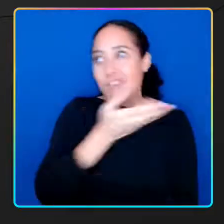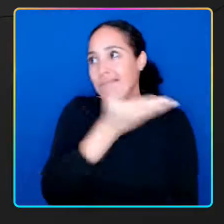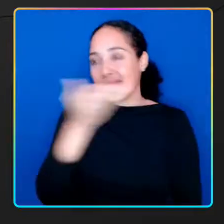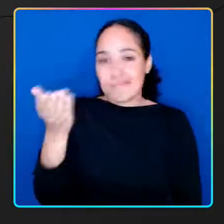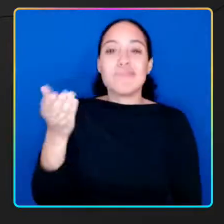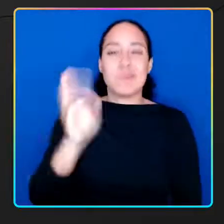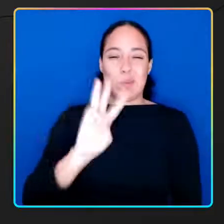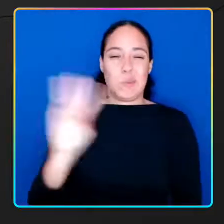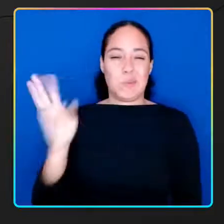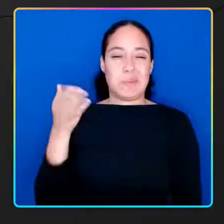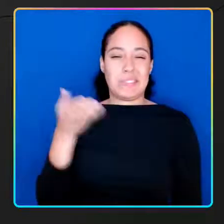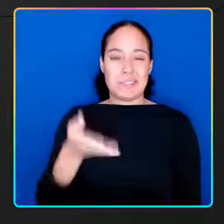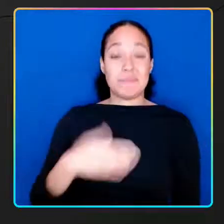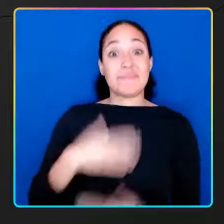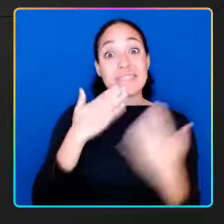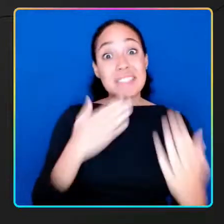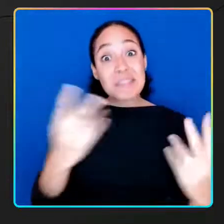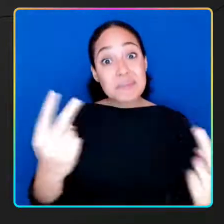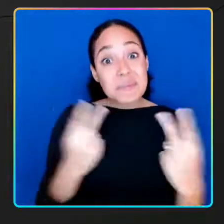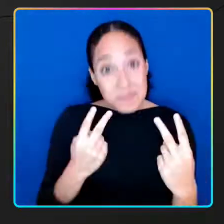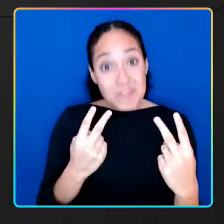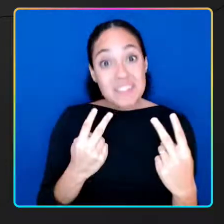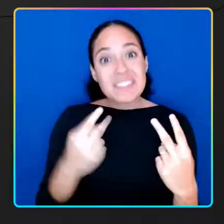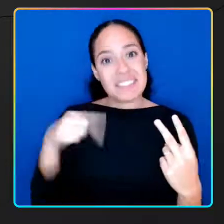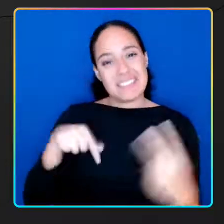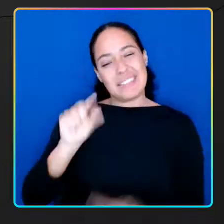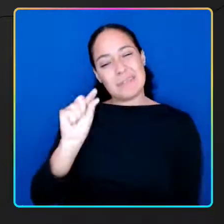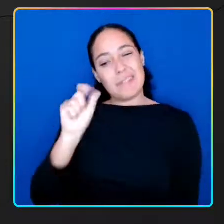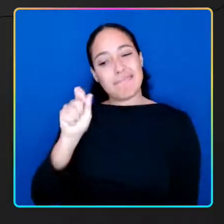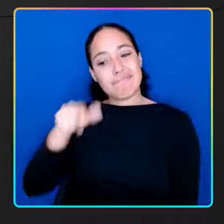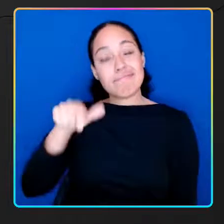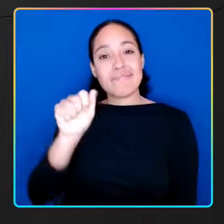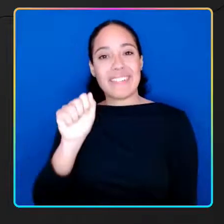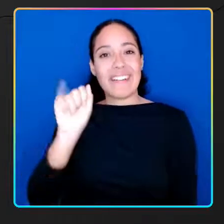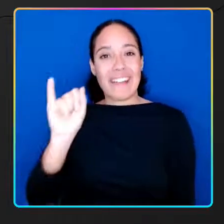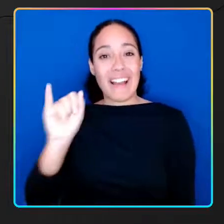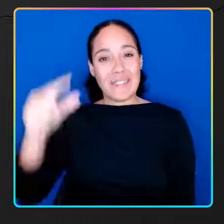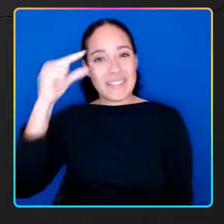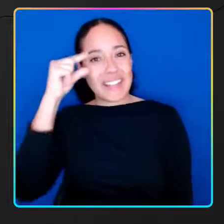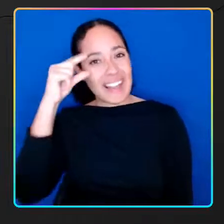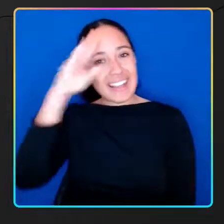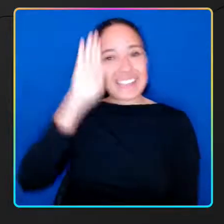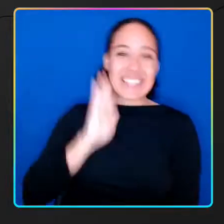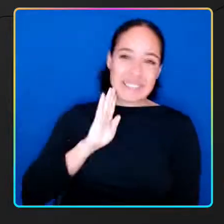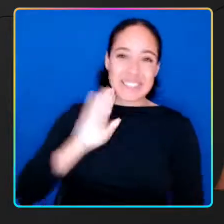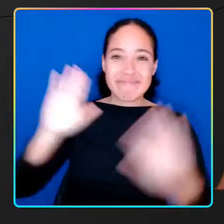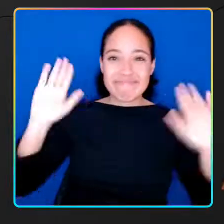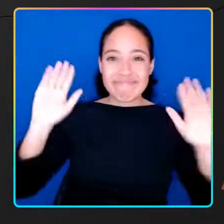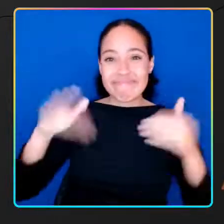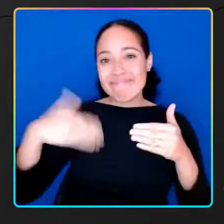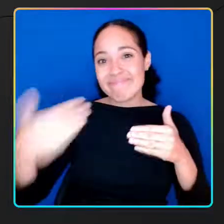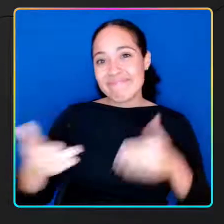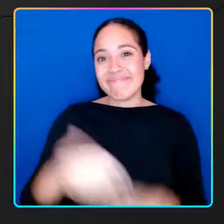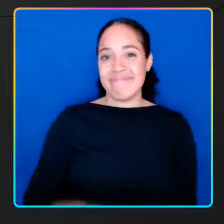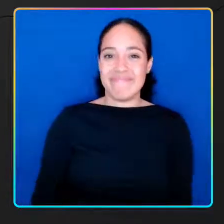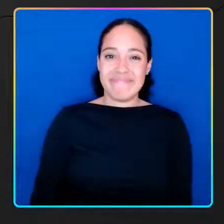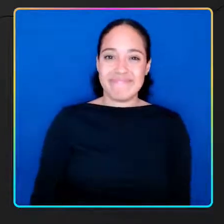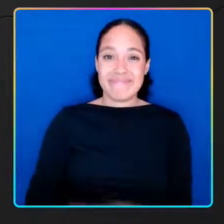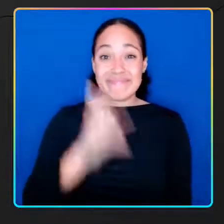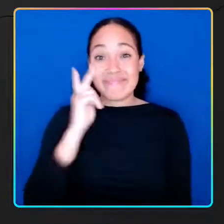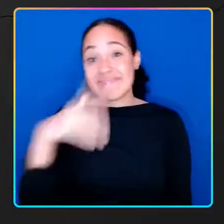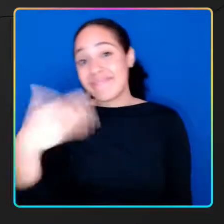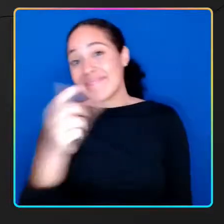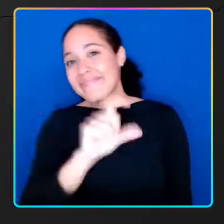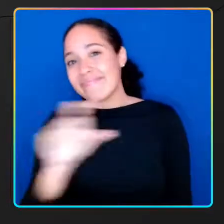say thank you so much for watching. And this has been A Bit of AI with Henk and Amy. And we'll see you soon. See you next week.